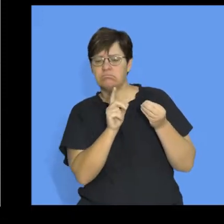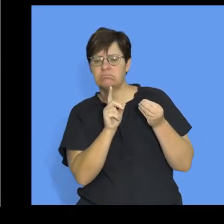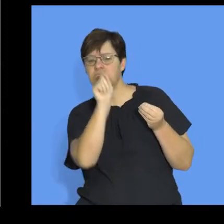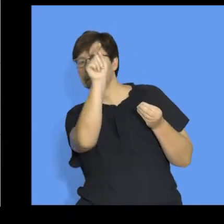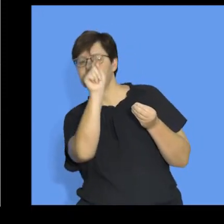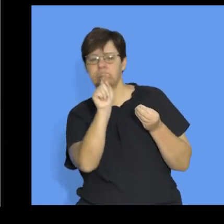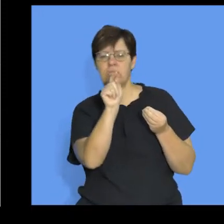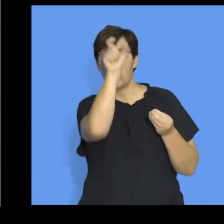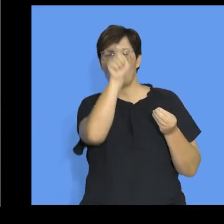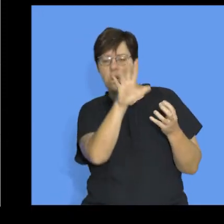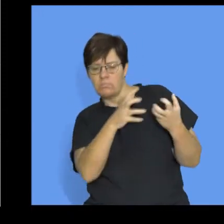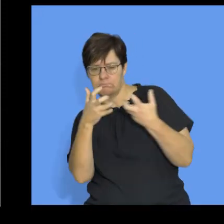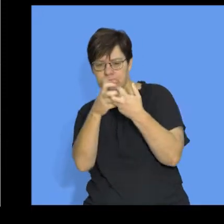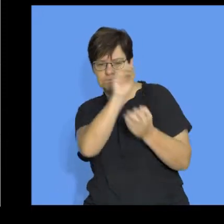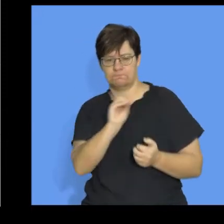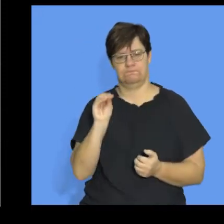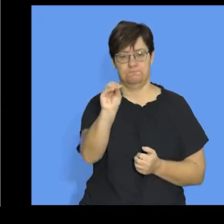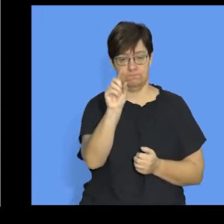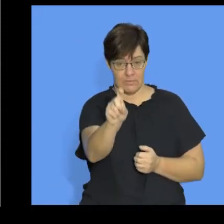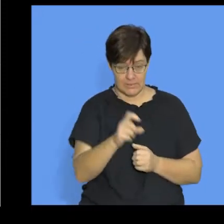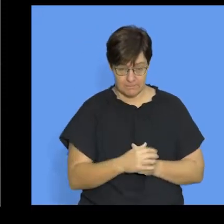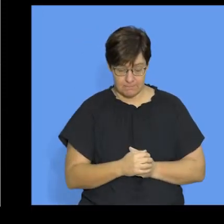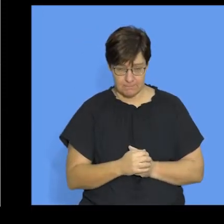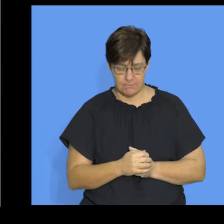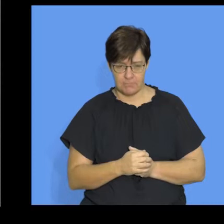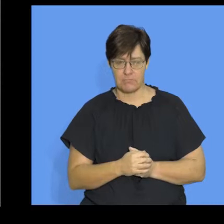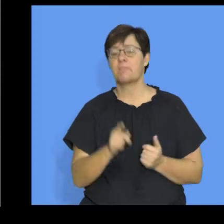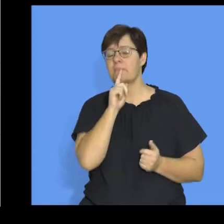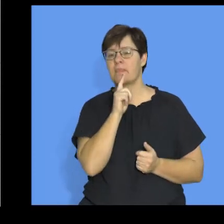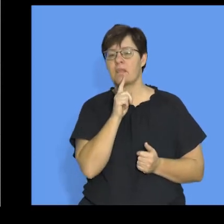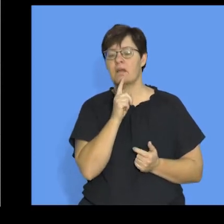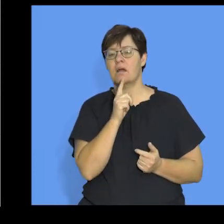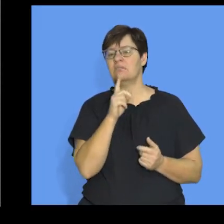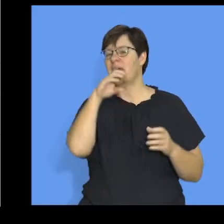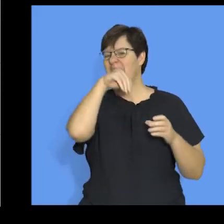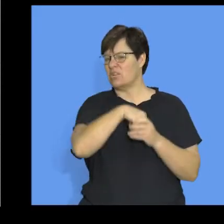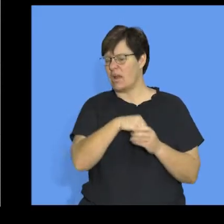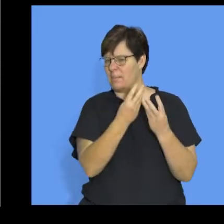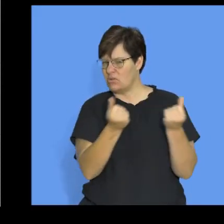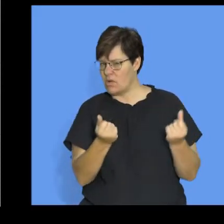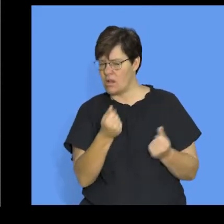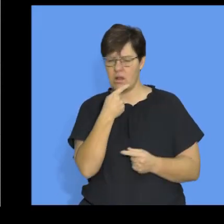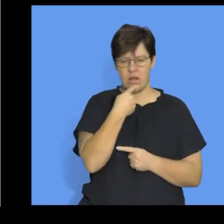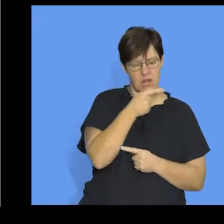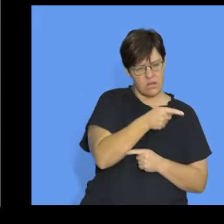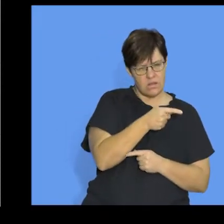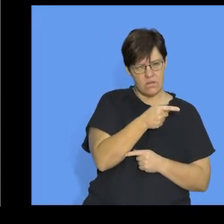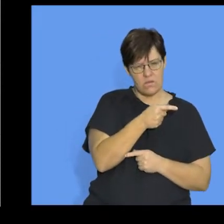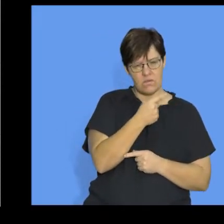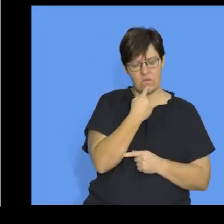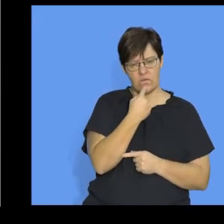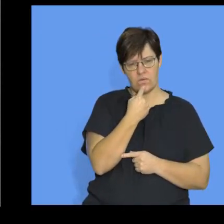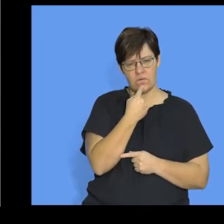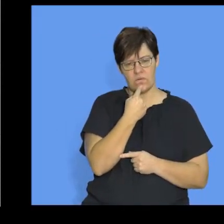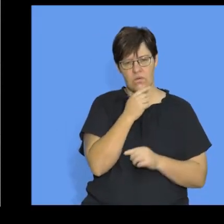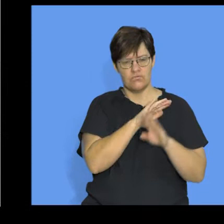correct column where it needs to be. For example, indirect materials. Based on the activity that we've done, we know that that